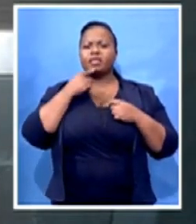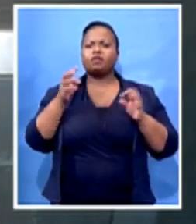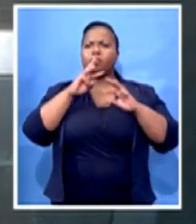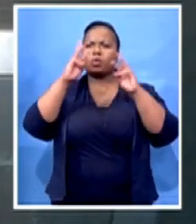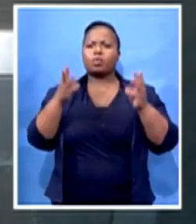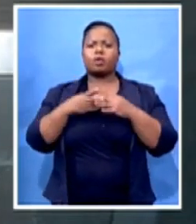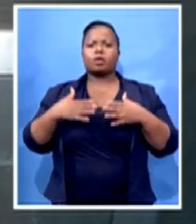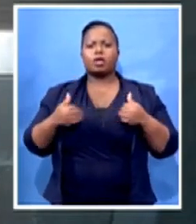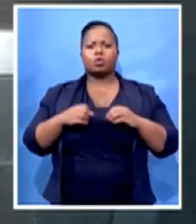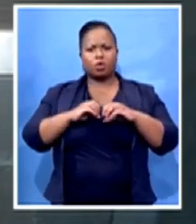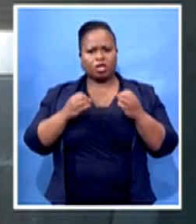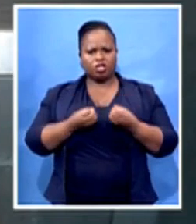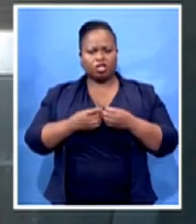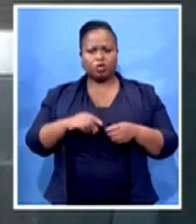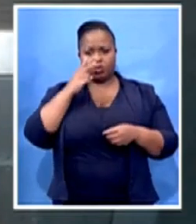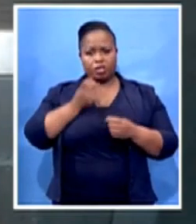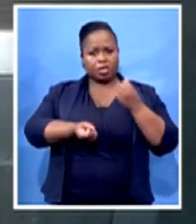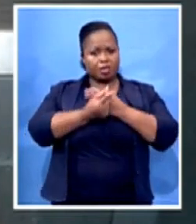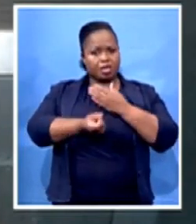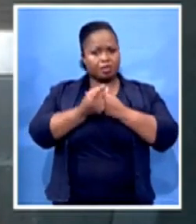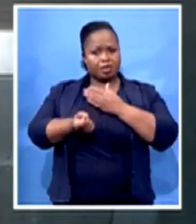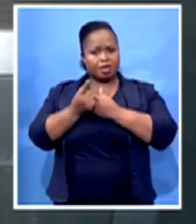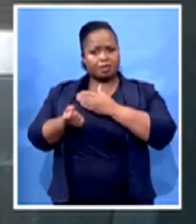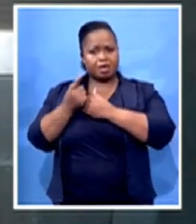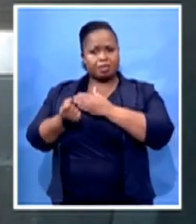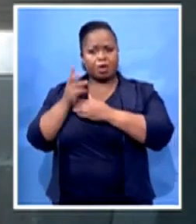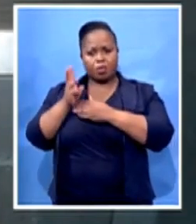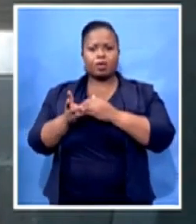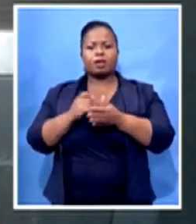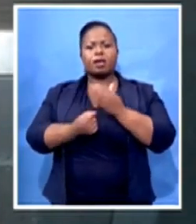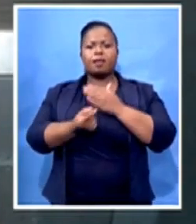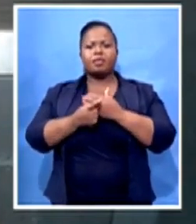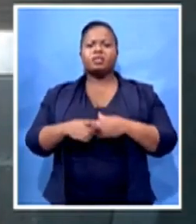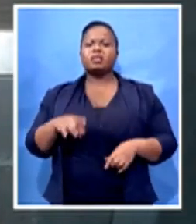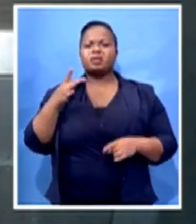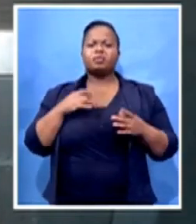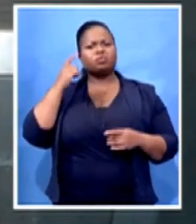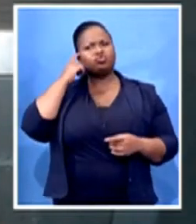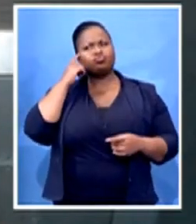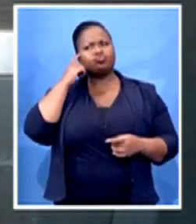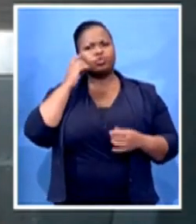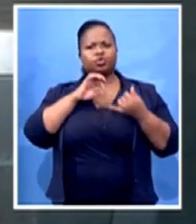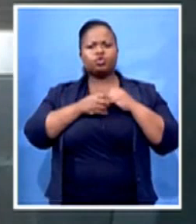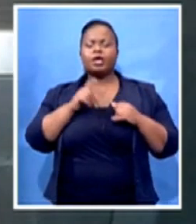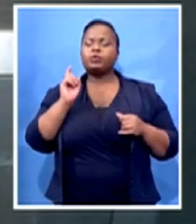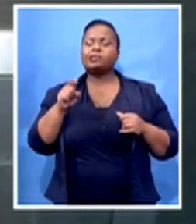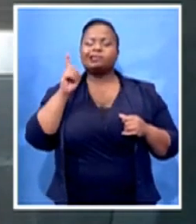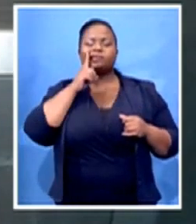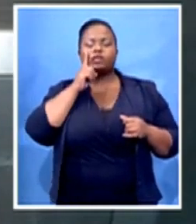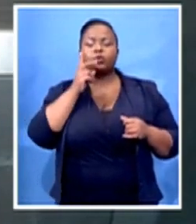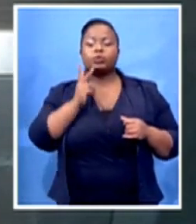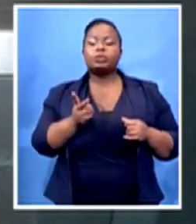that will where cyber criminals will try and tap into current trends to make